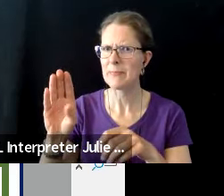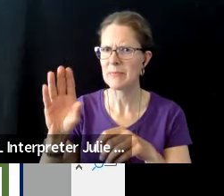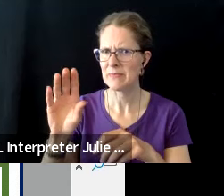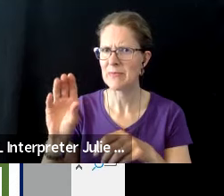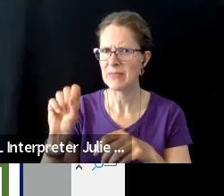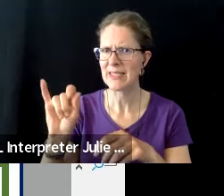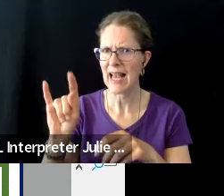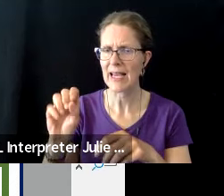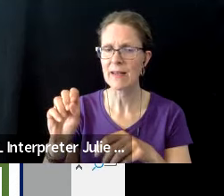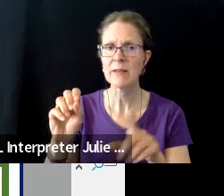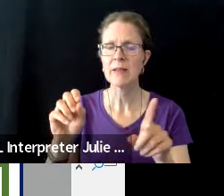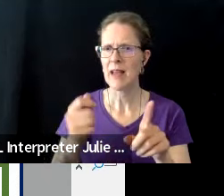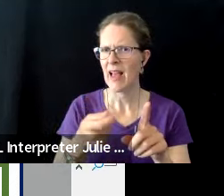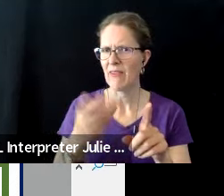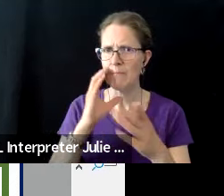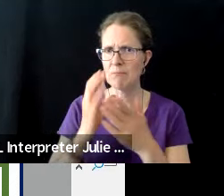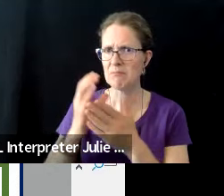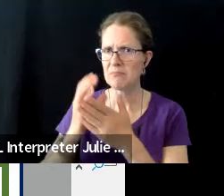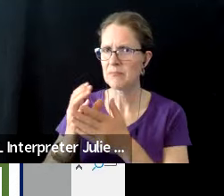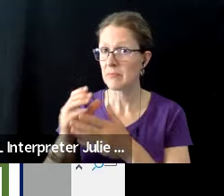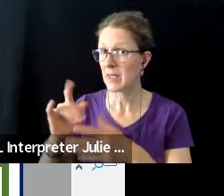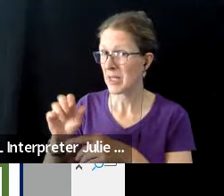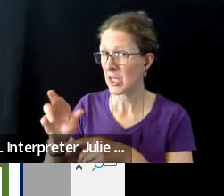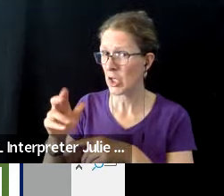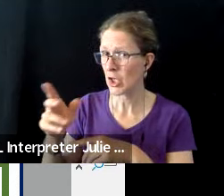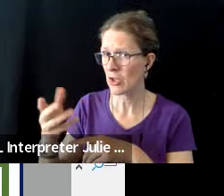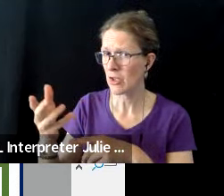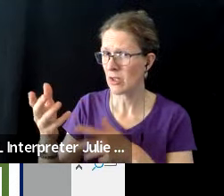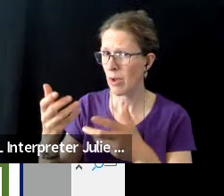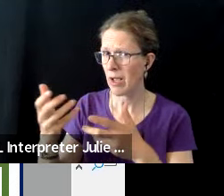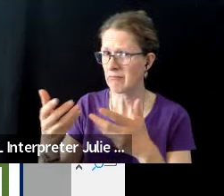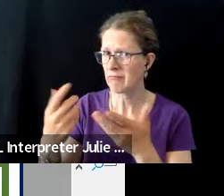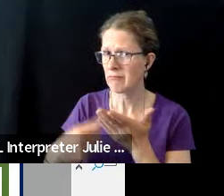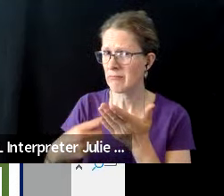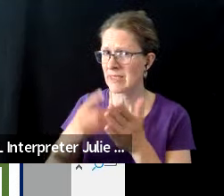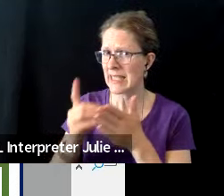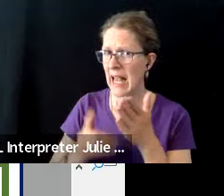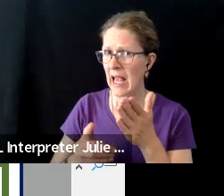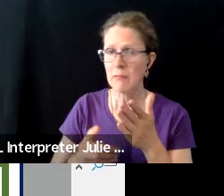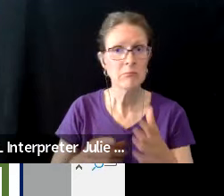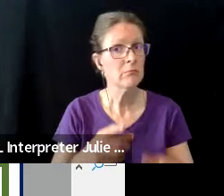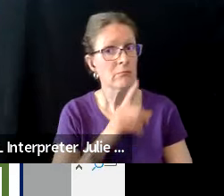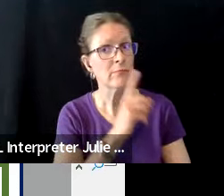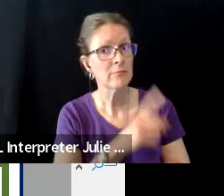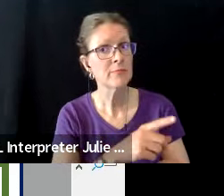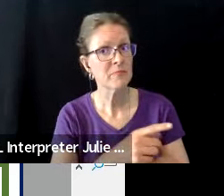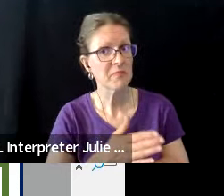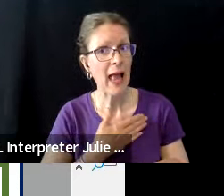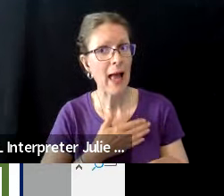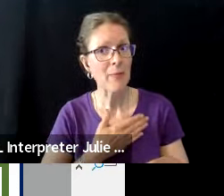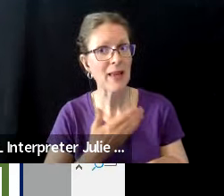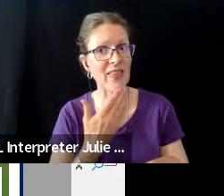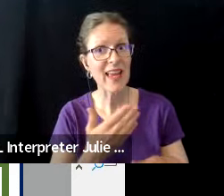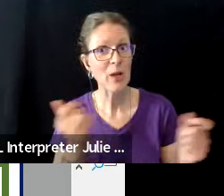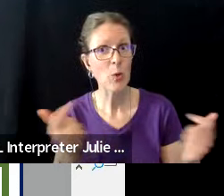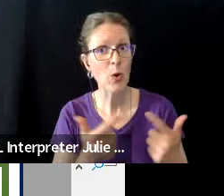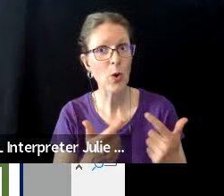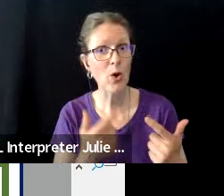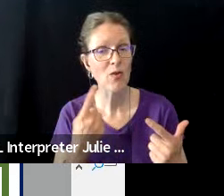shots of the overall building. Peter, I don't know, do you want to walk through the kind of building design? Yeah, sure. No, I'm happy to. Thank you, everybody,